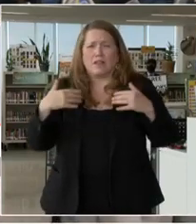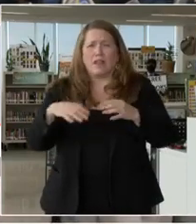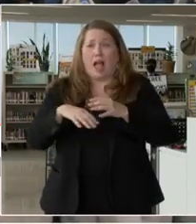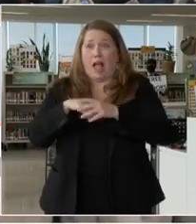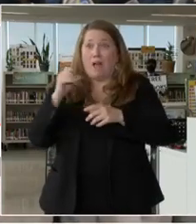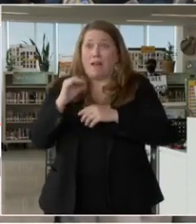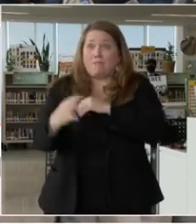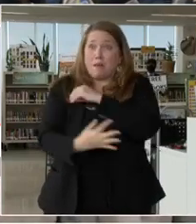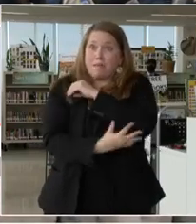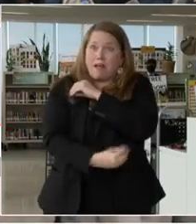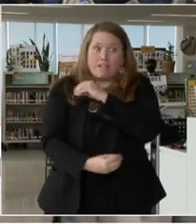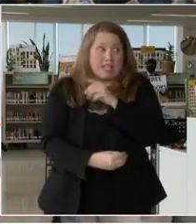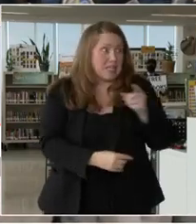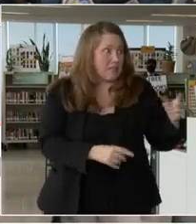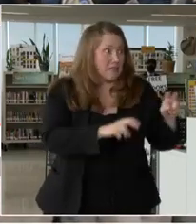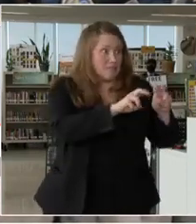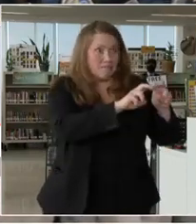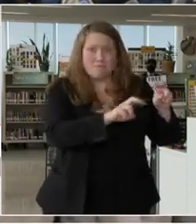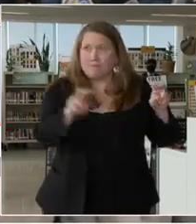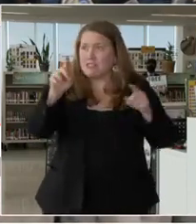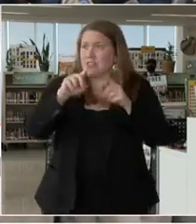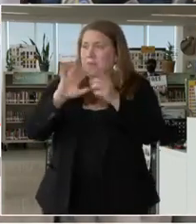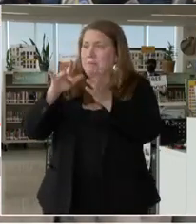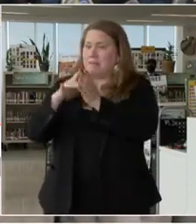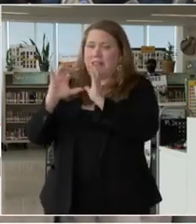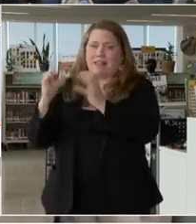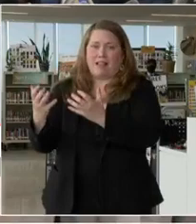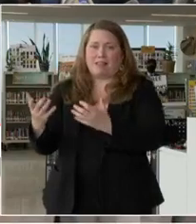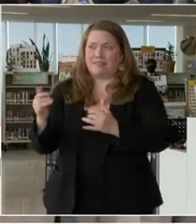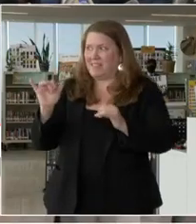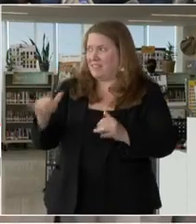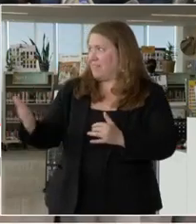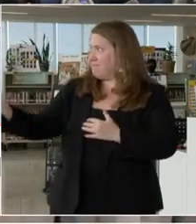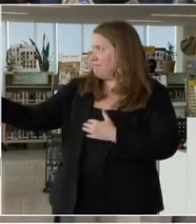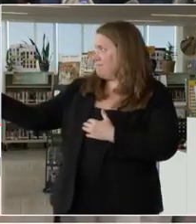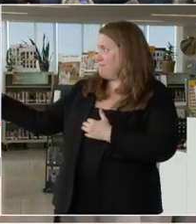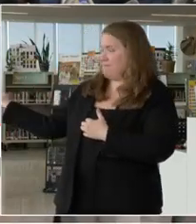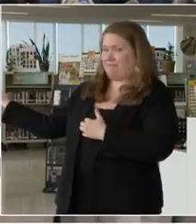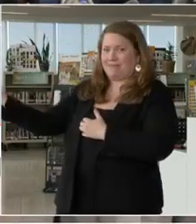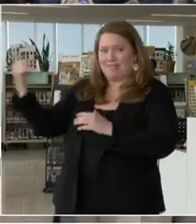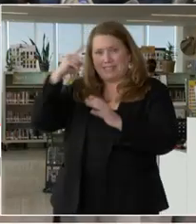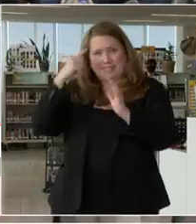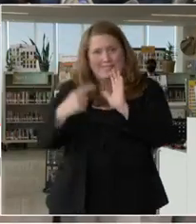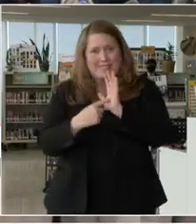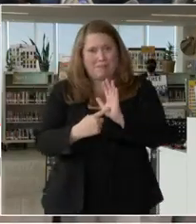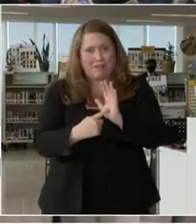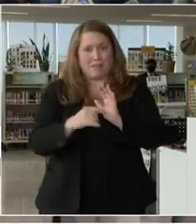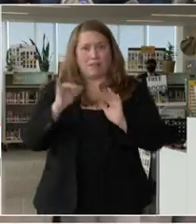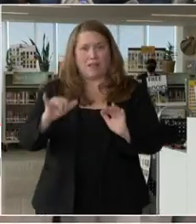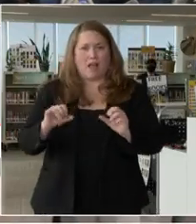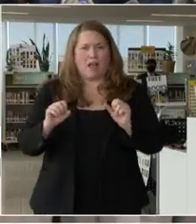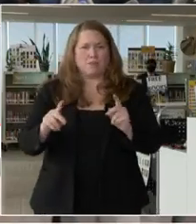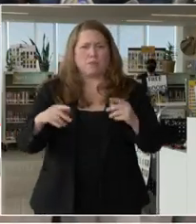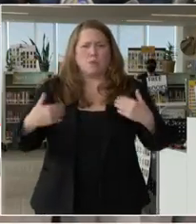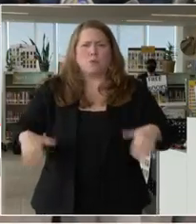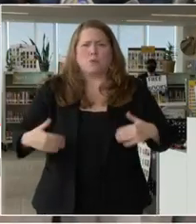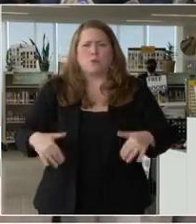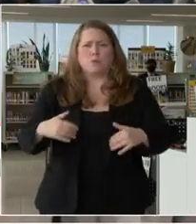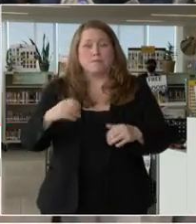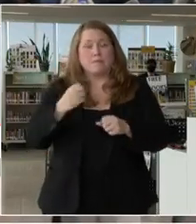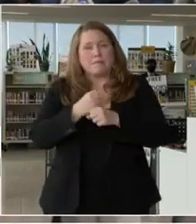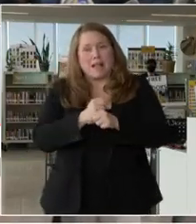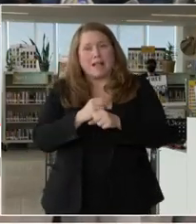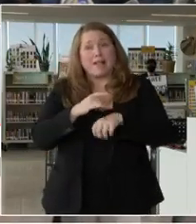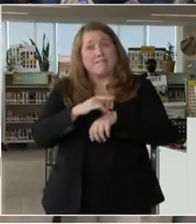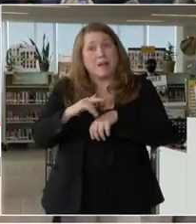to education. This is what it looks like. This is what it looks like. And these opportunities are being made available for you and